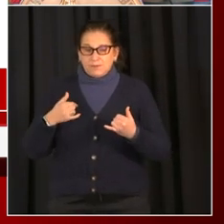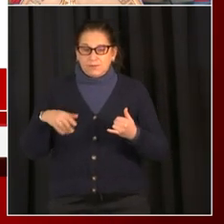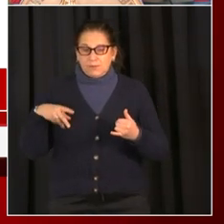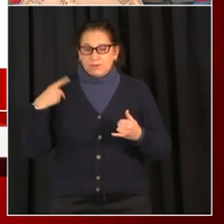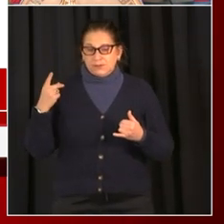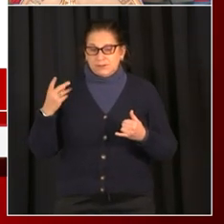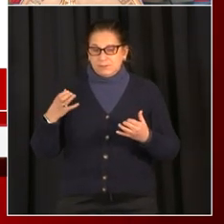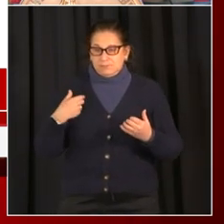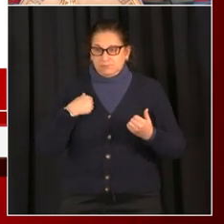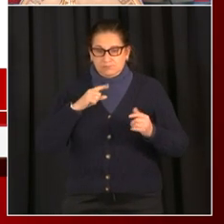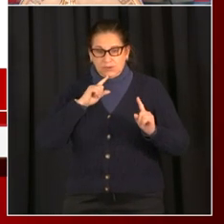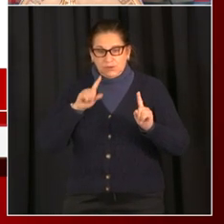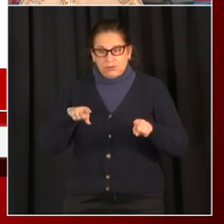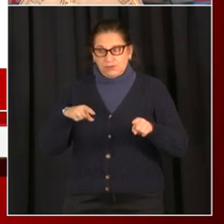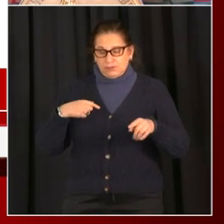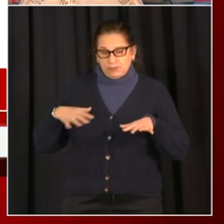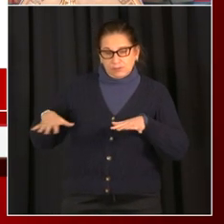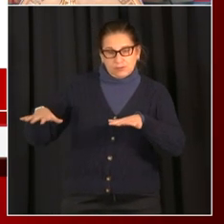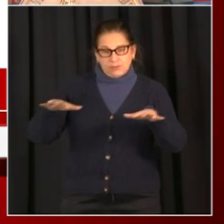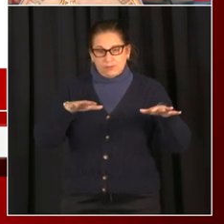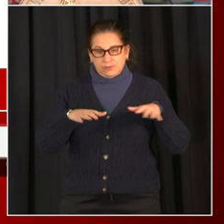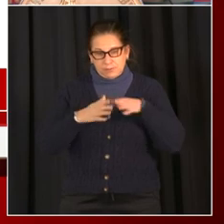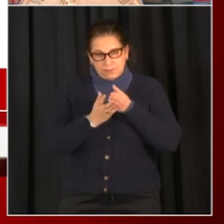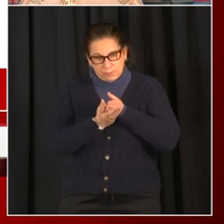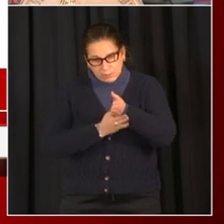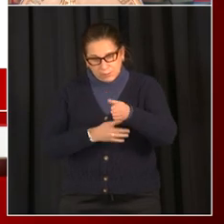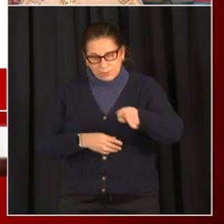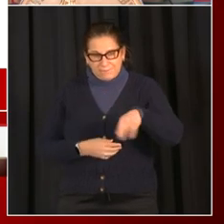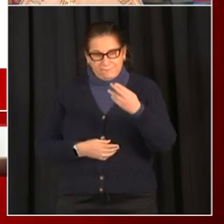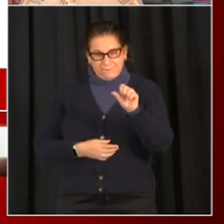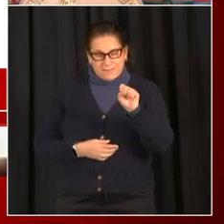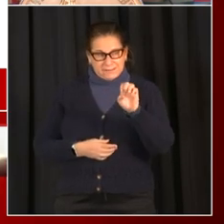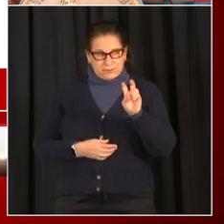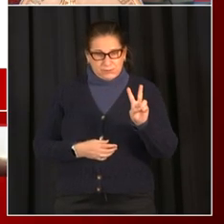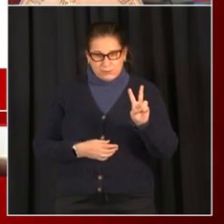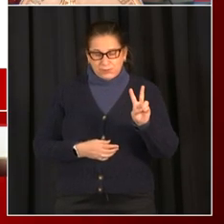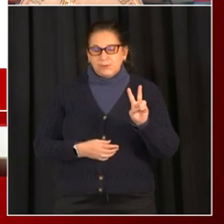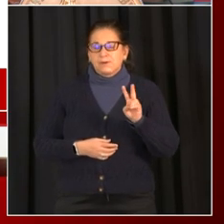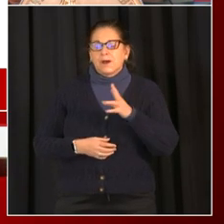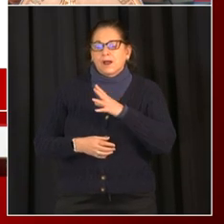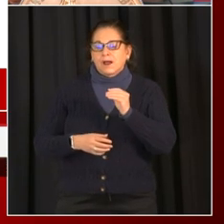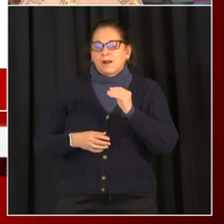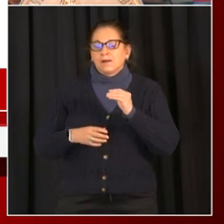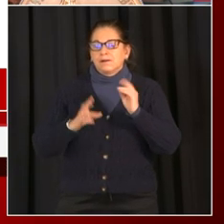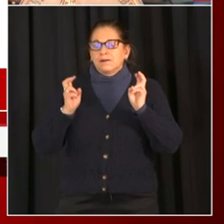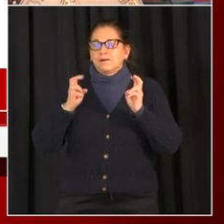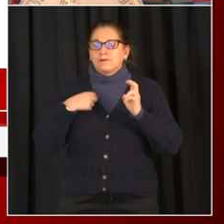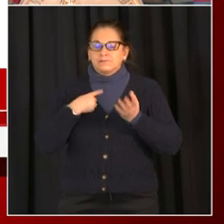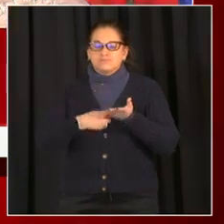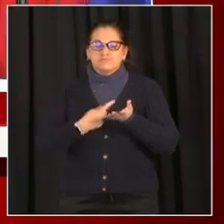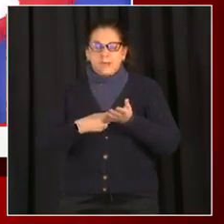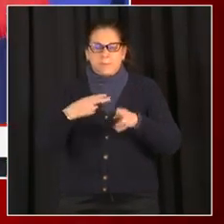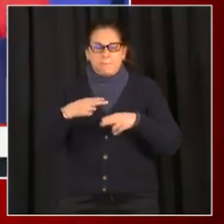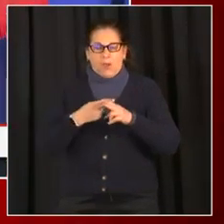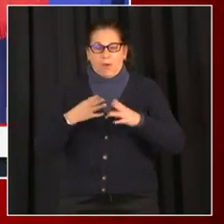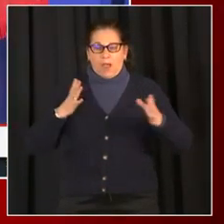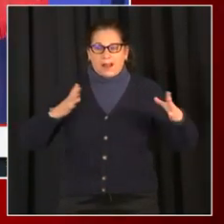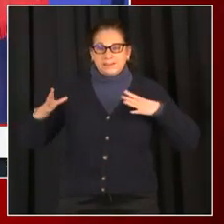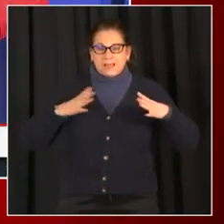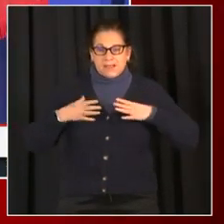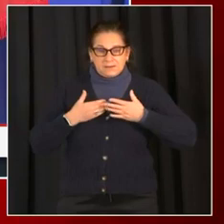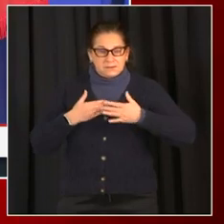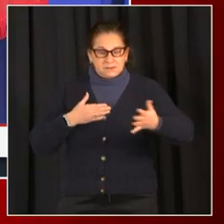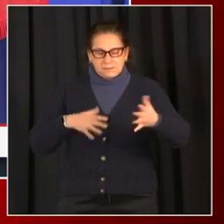this Wednesday evening. We will also update you on the vaccine distribution and a